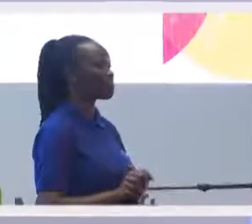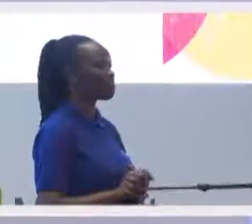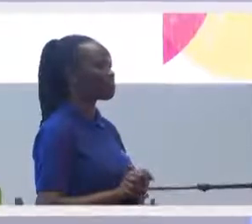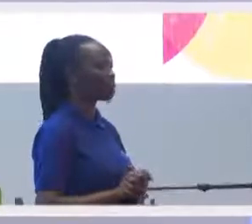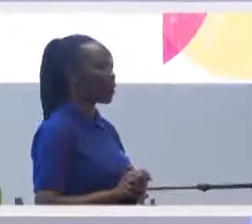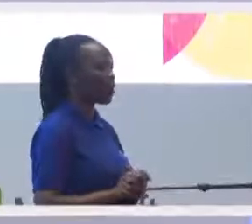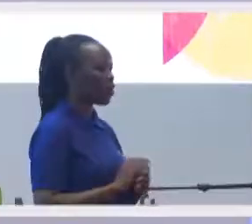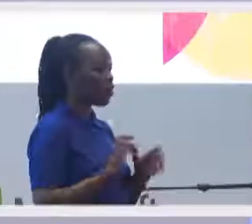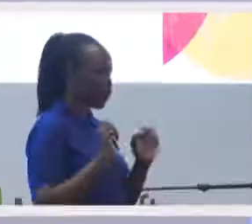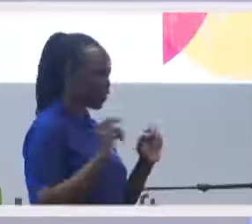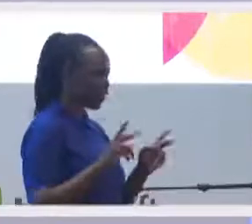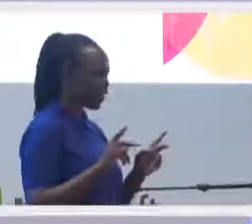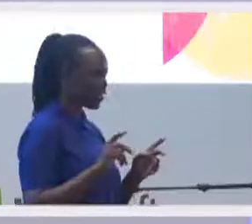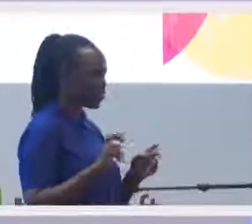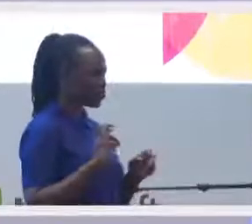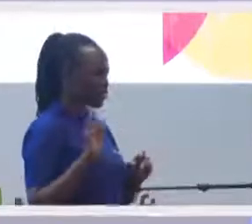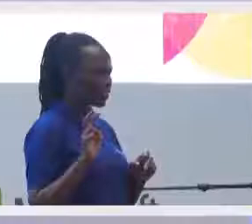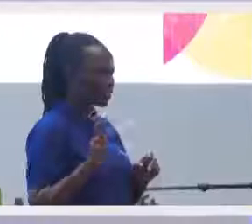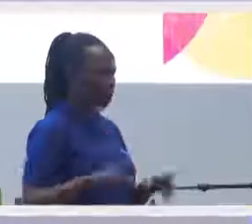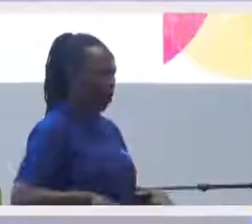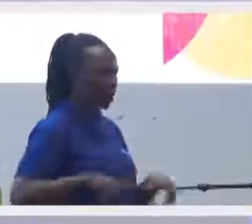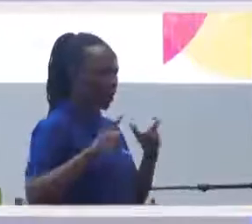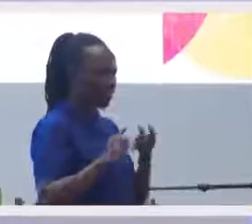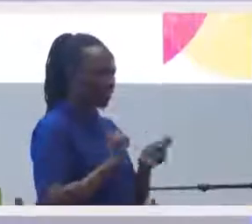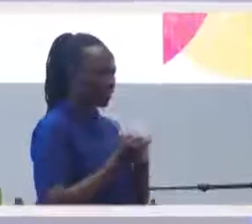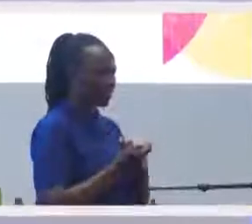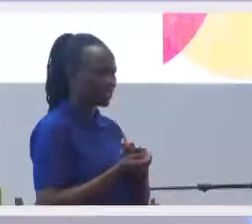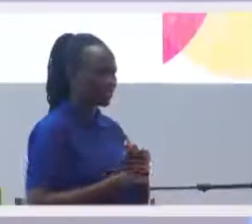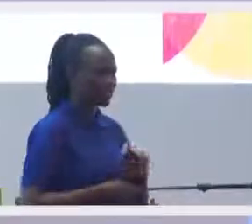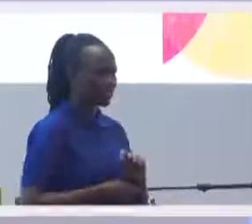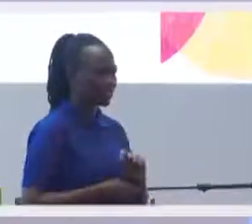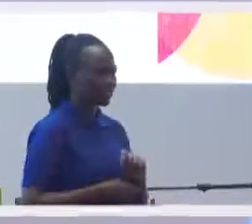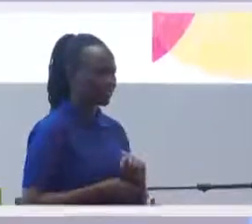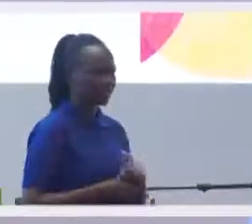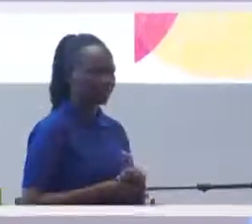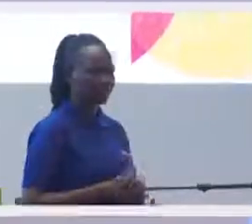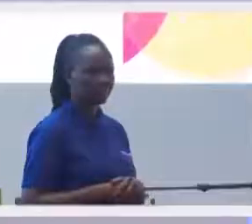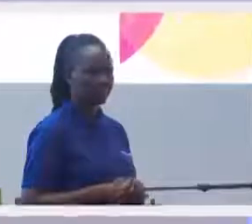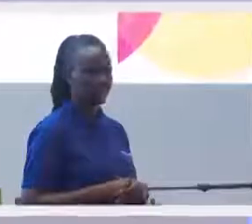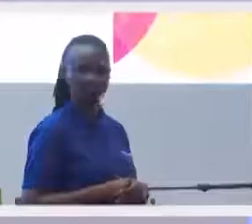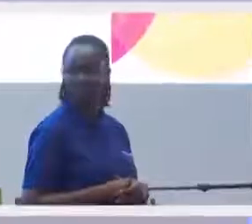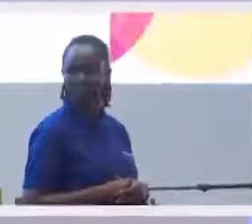Okay, you can configure on live transcribe. Oh, yep.